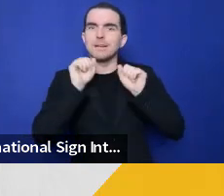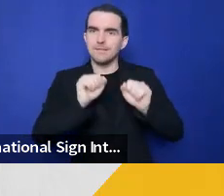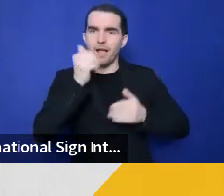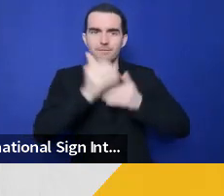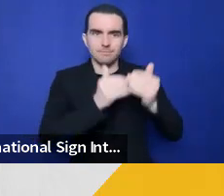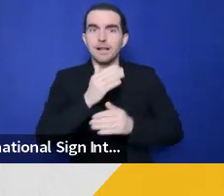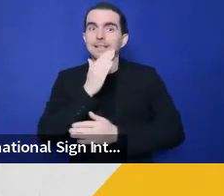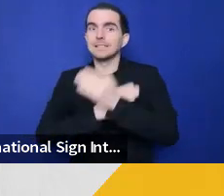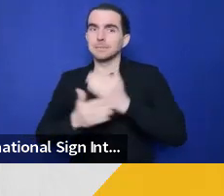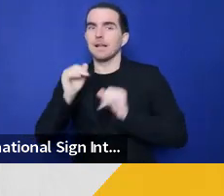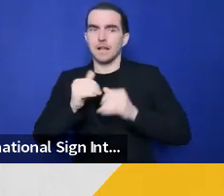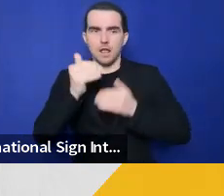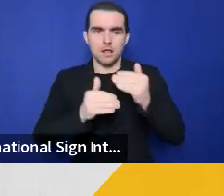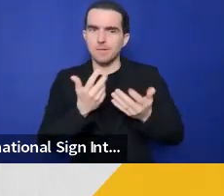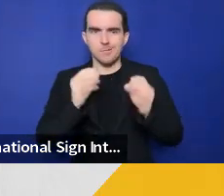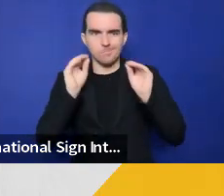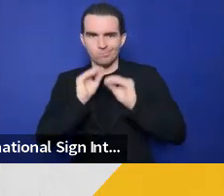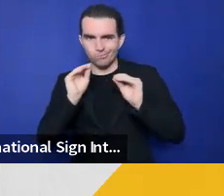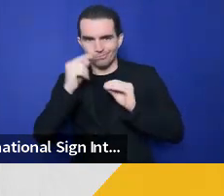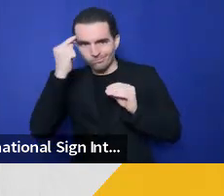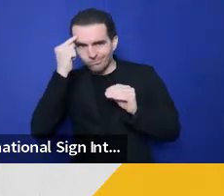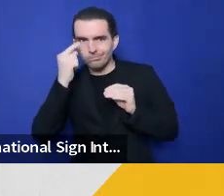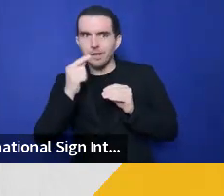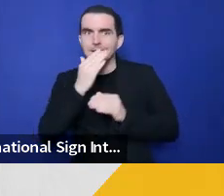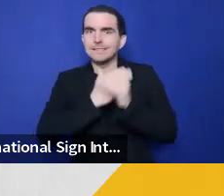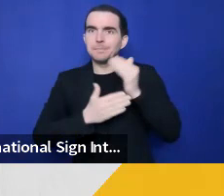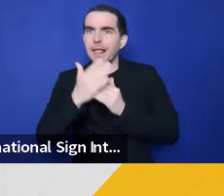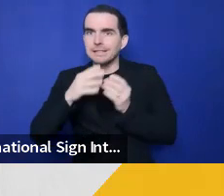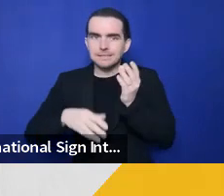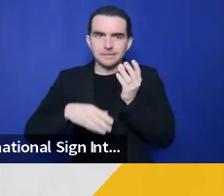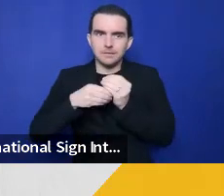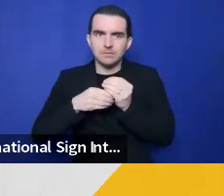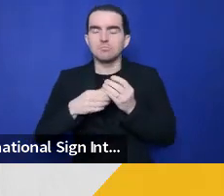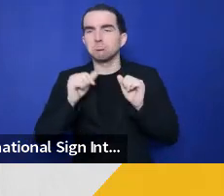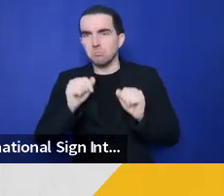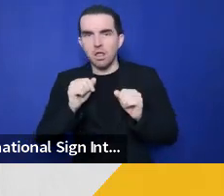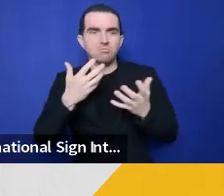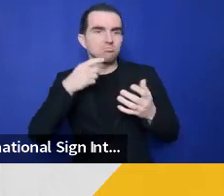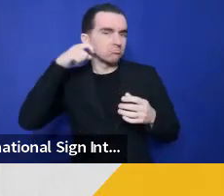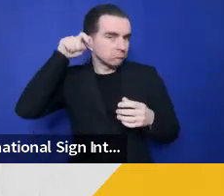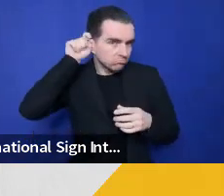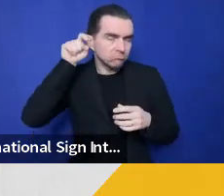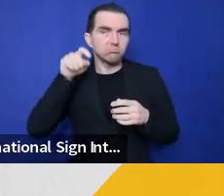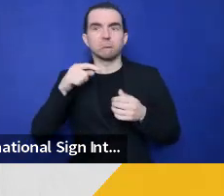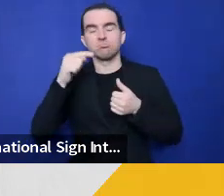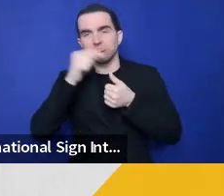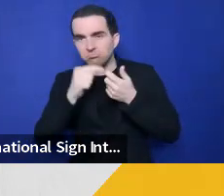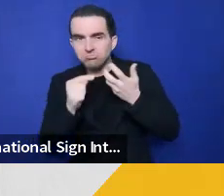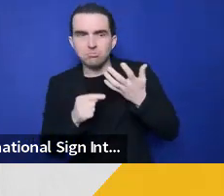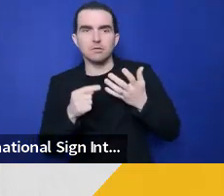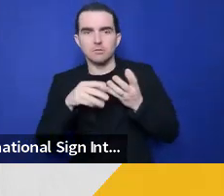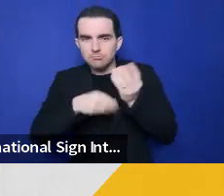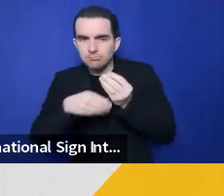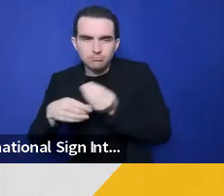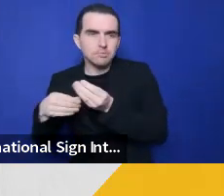various transport requirements. They all fail to consider the indirect cost of disability for families and